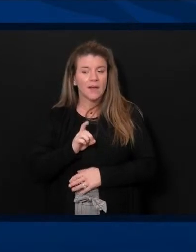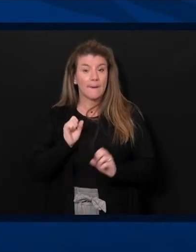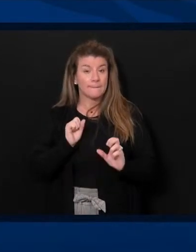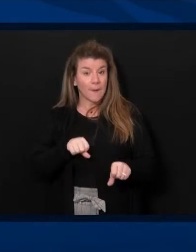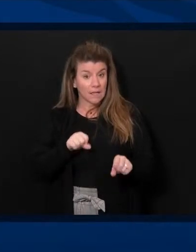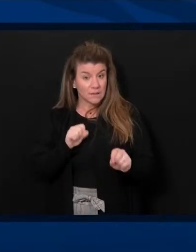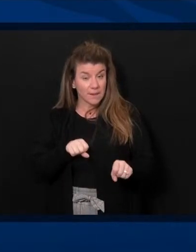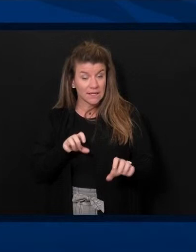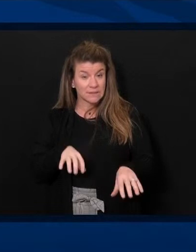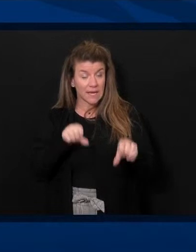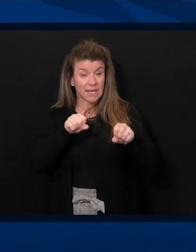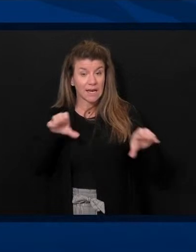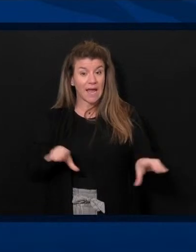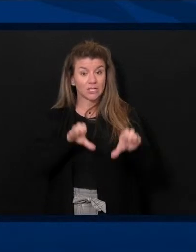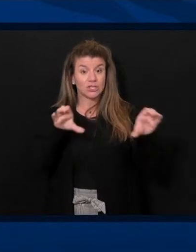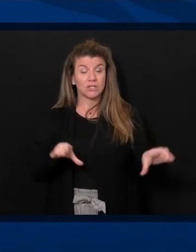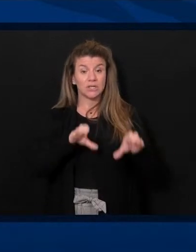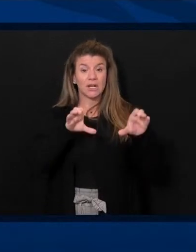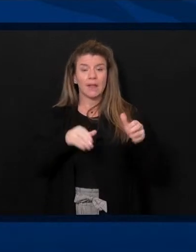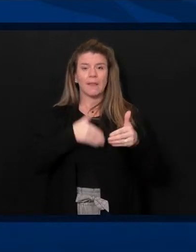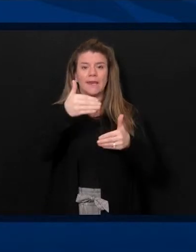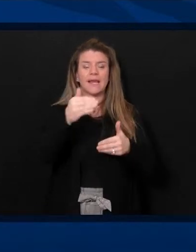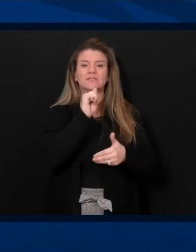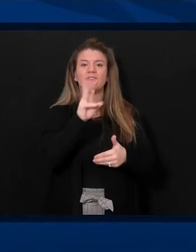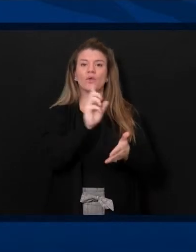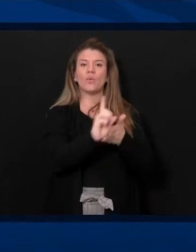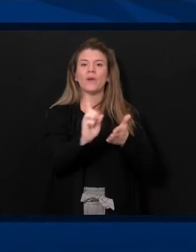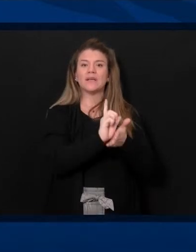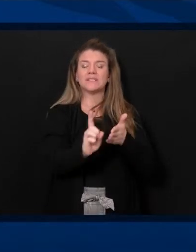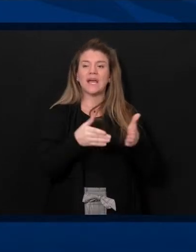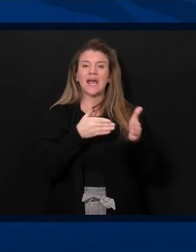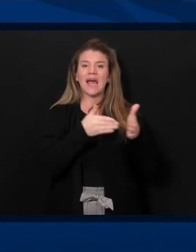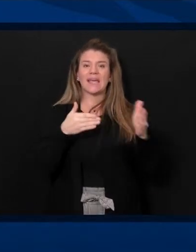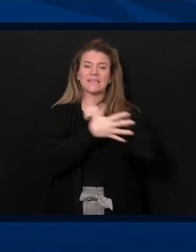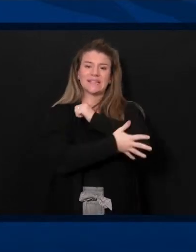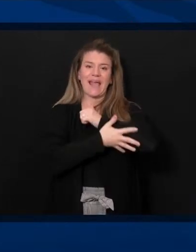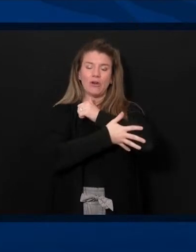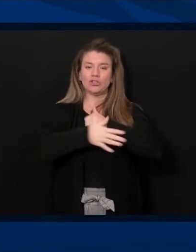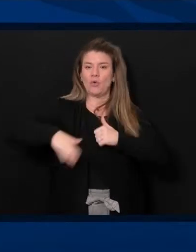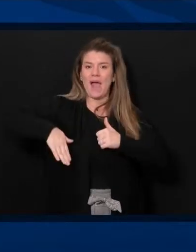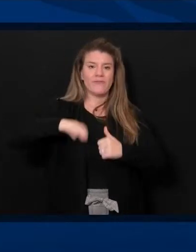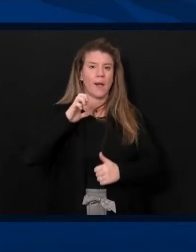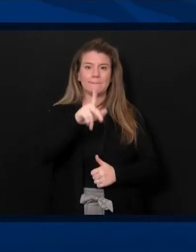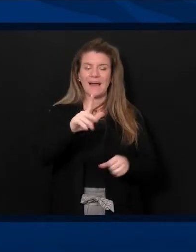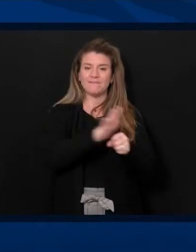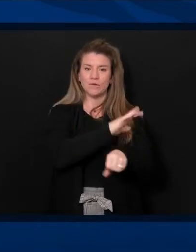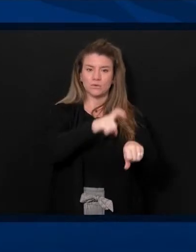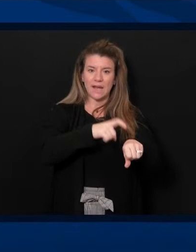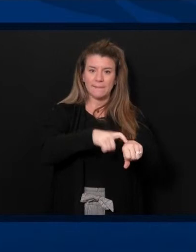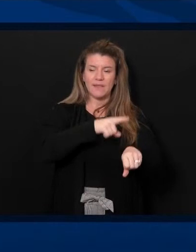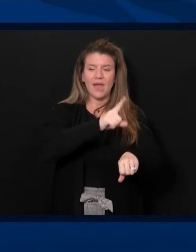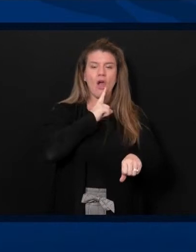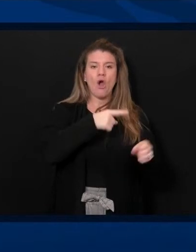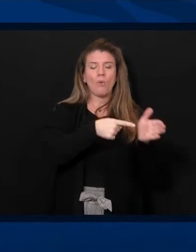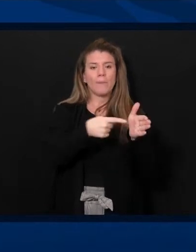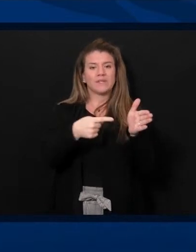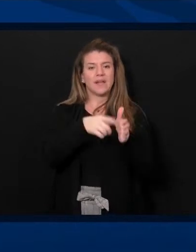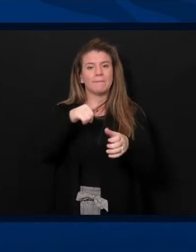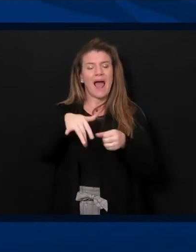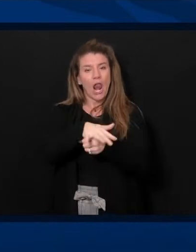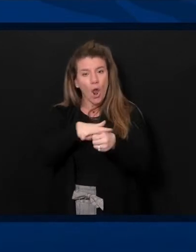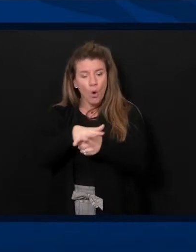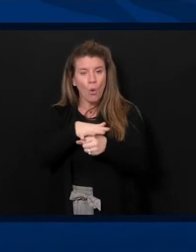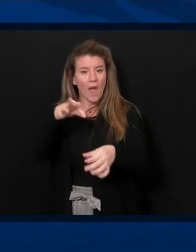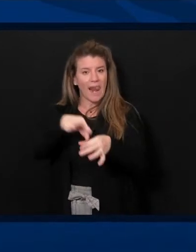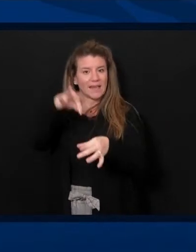possibly taking action coming up in the next couple of weeks against counties that haven't gone back full-time, which are represented by locally